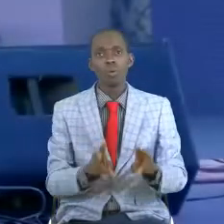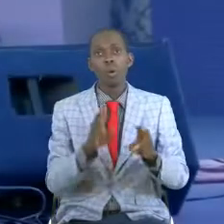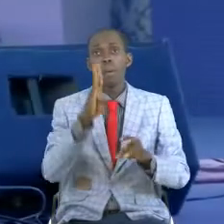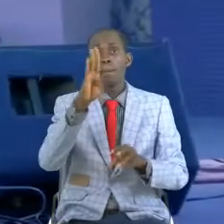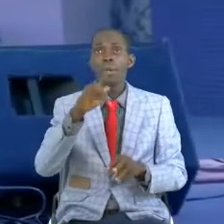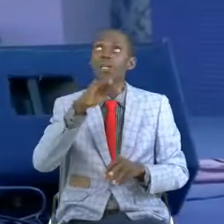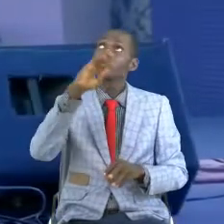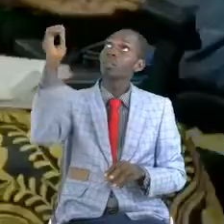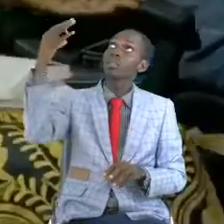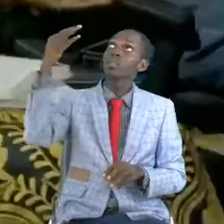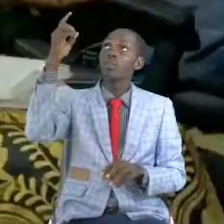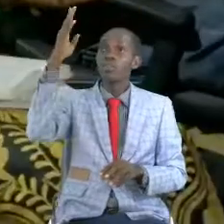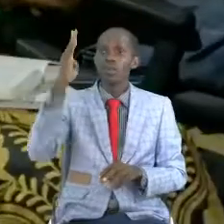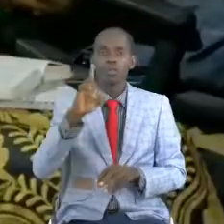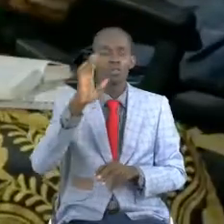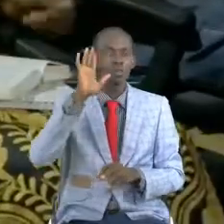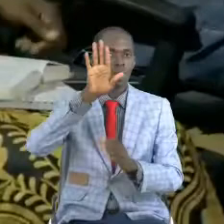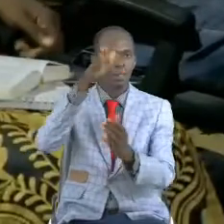will get there.